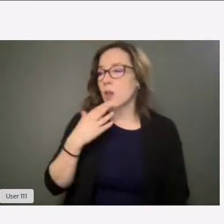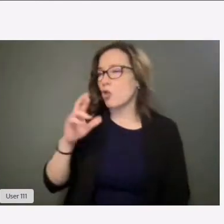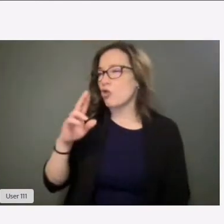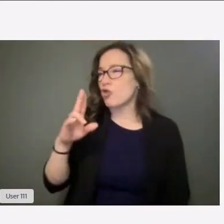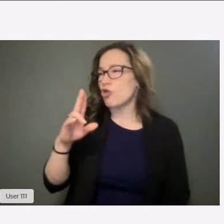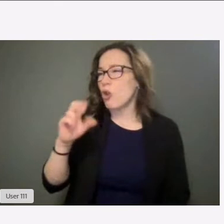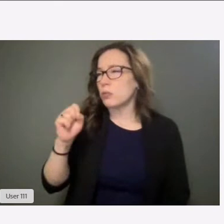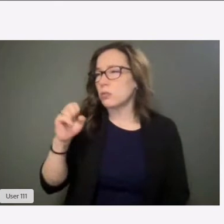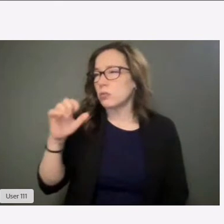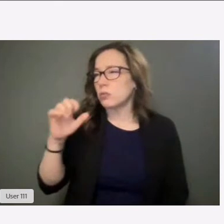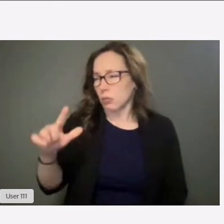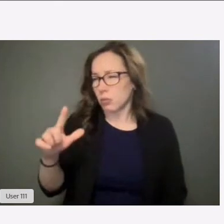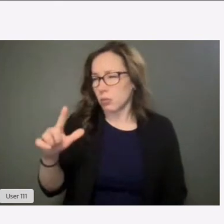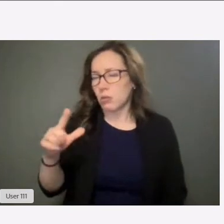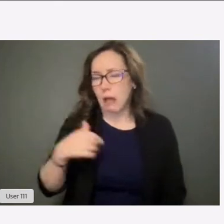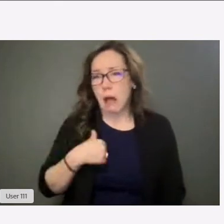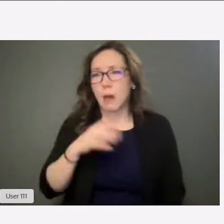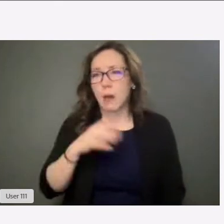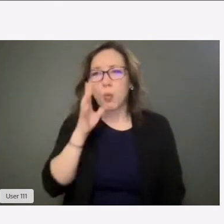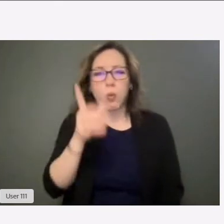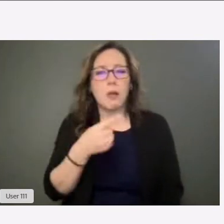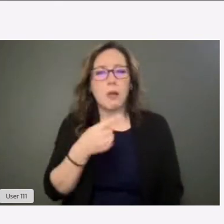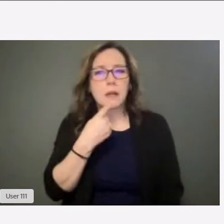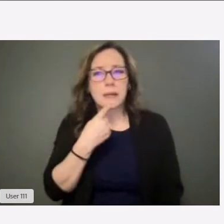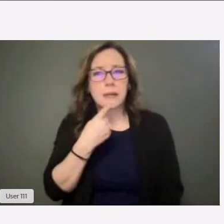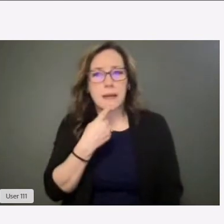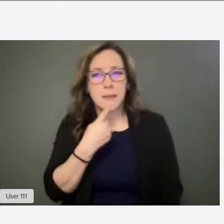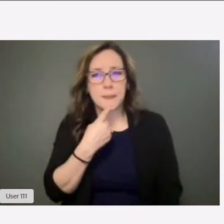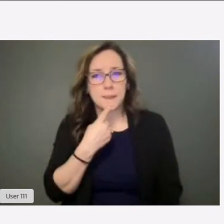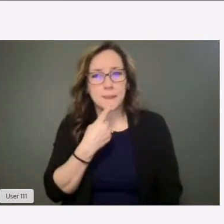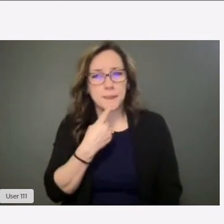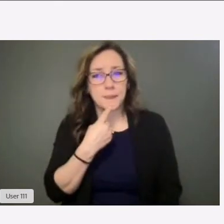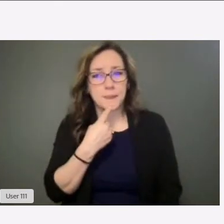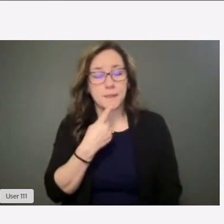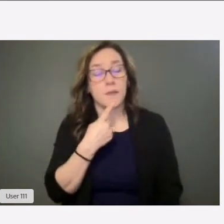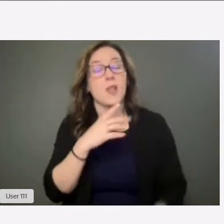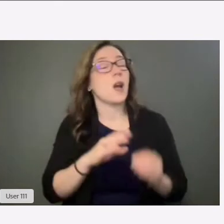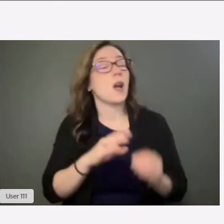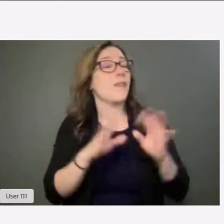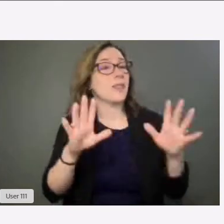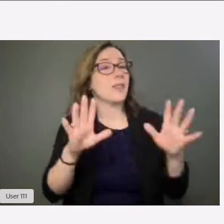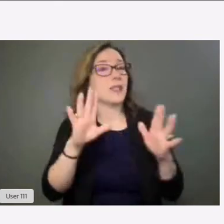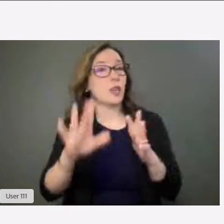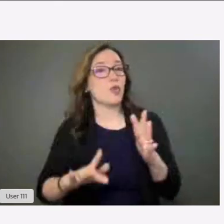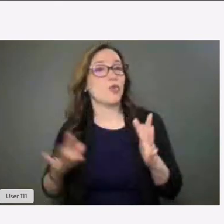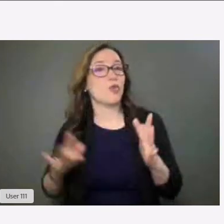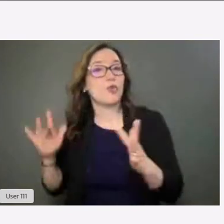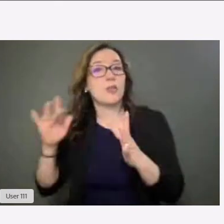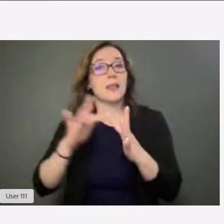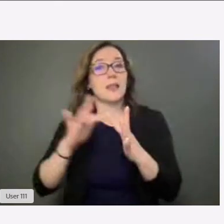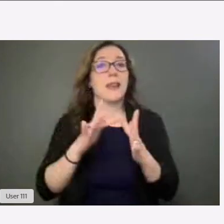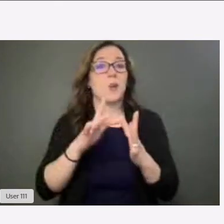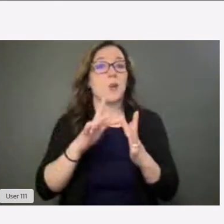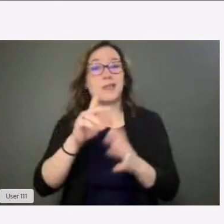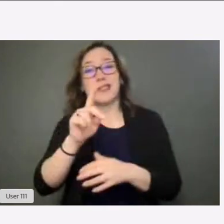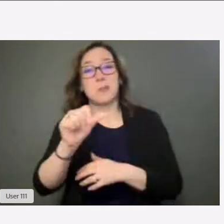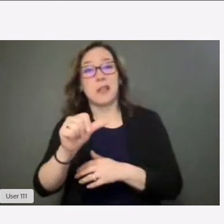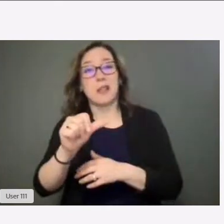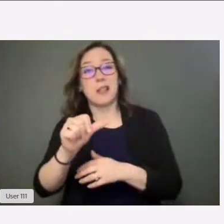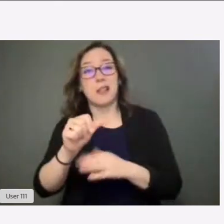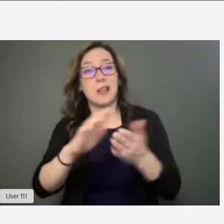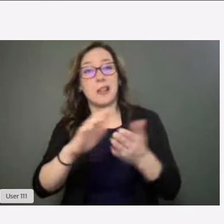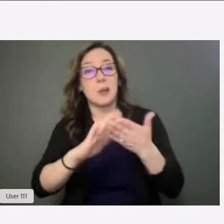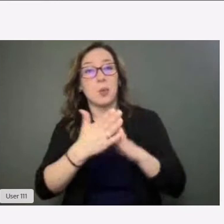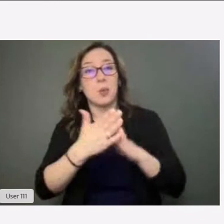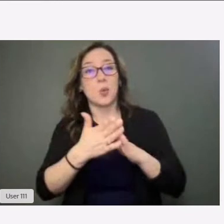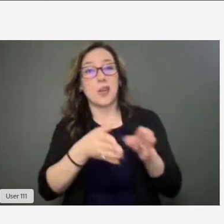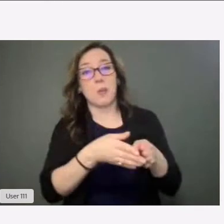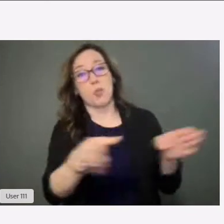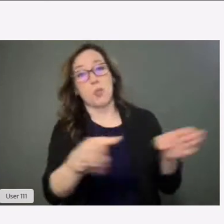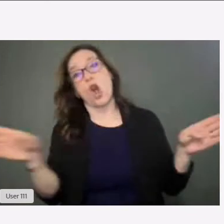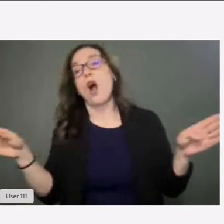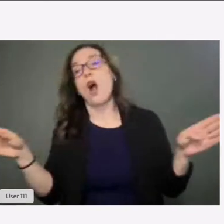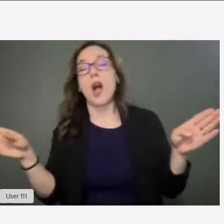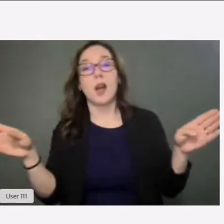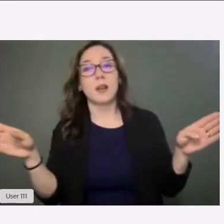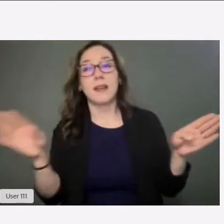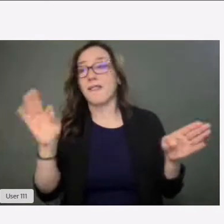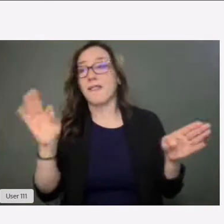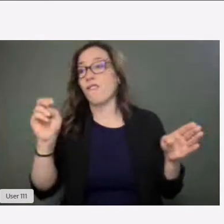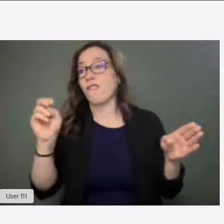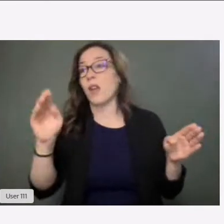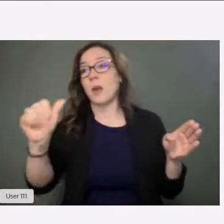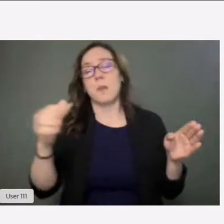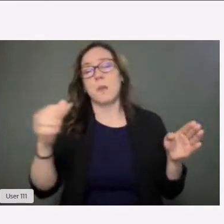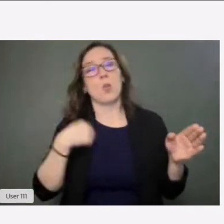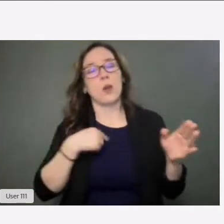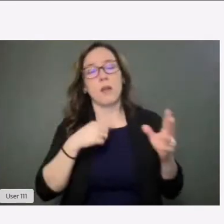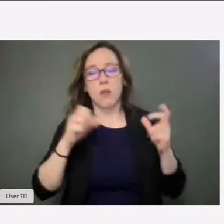I would say that obviously reaching out to the disability community broader, we have, FEMA's done